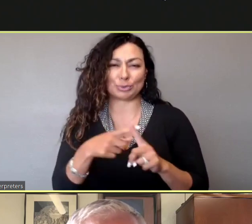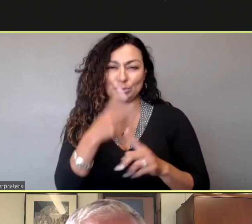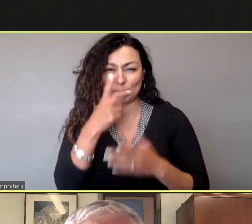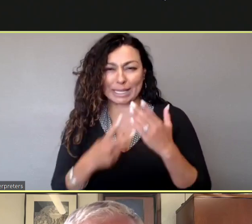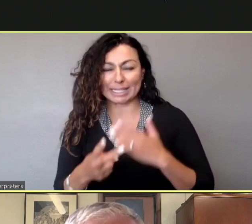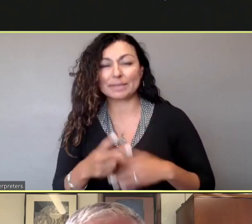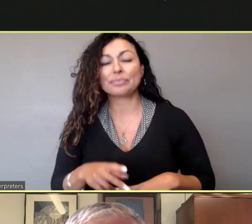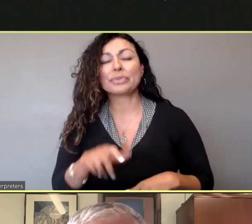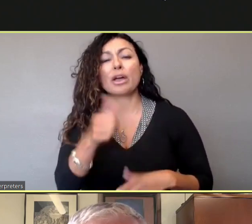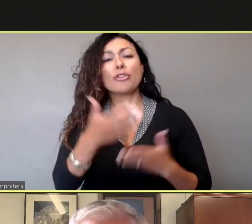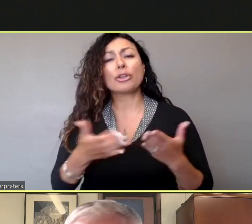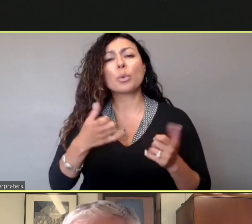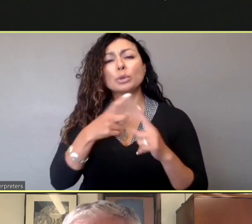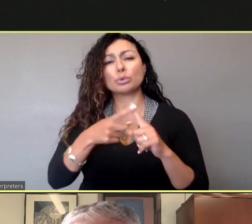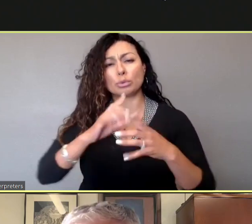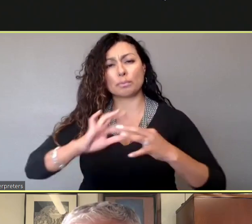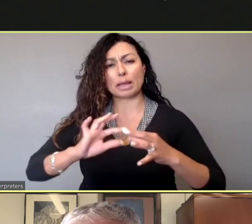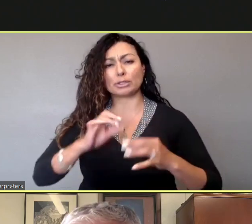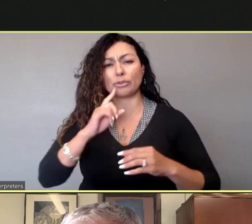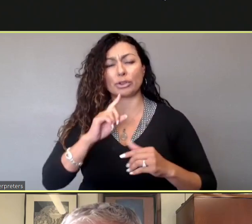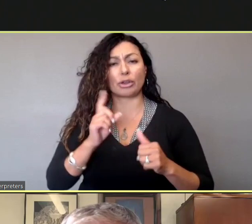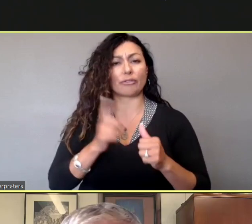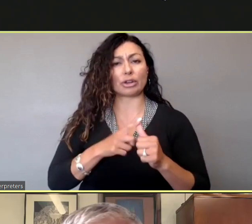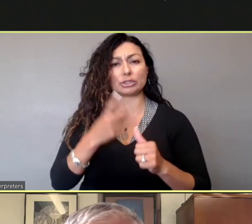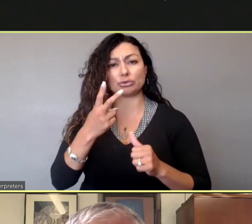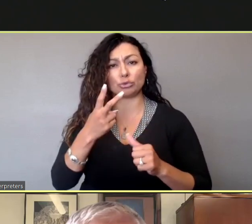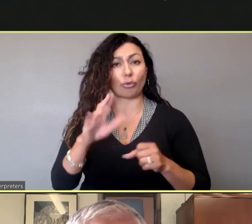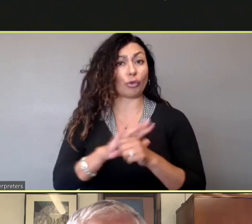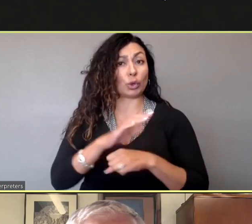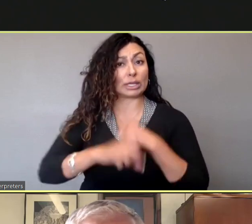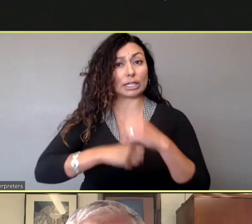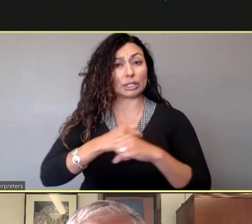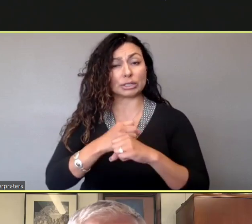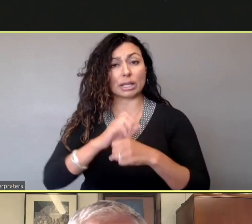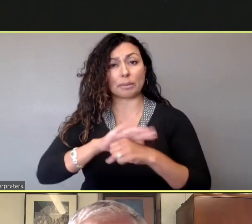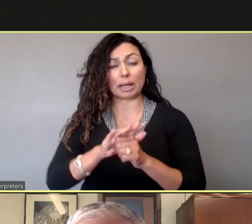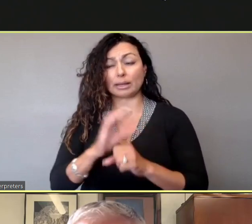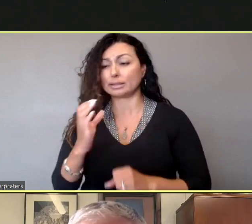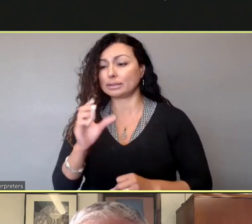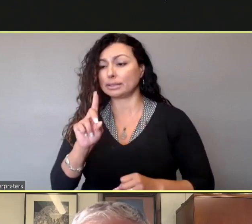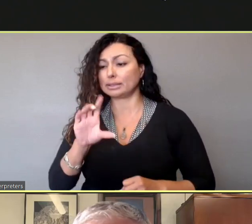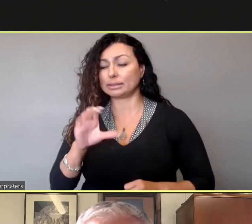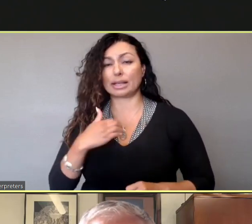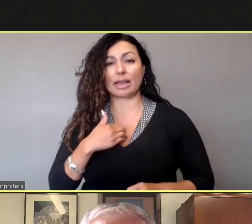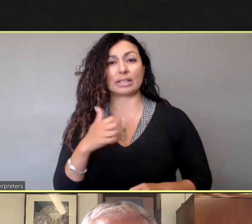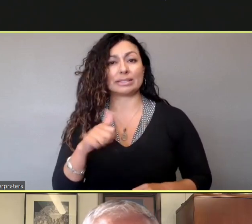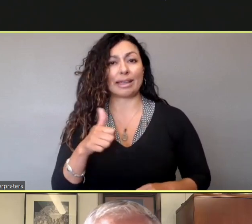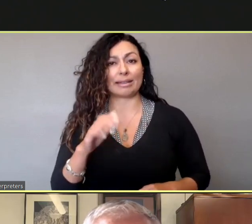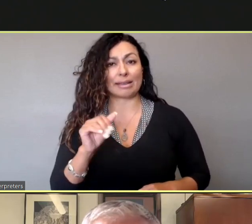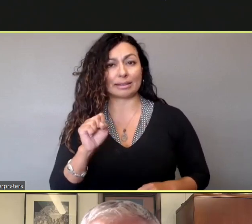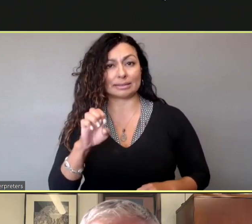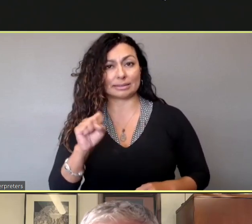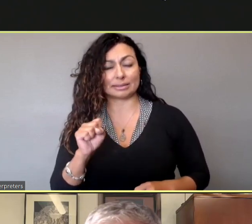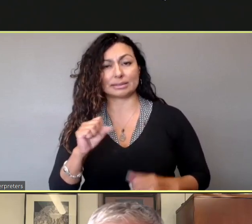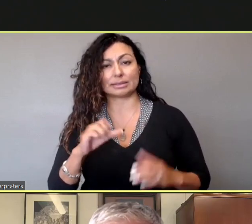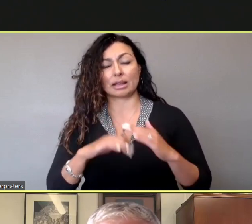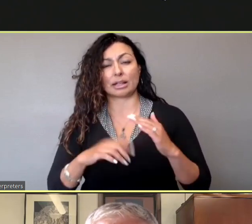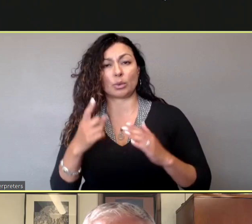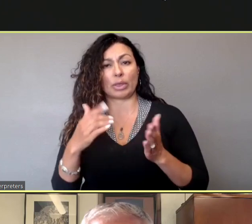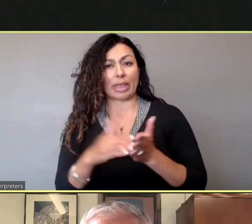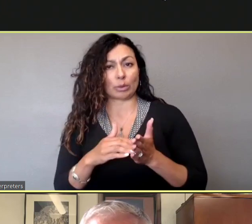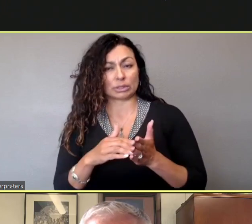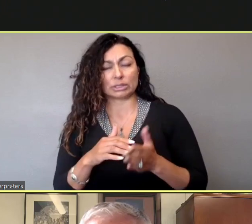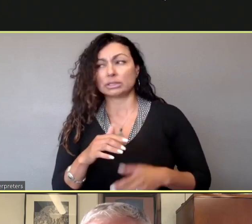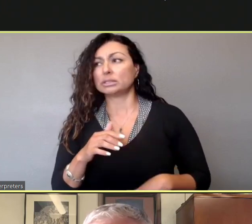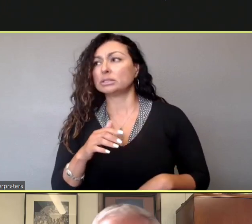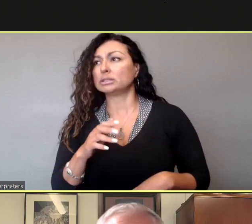just want to mention is for the first 2 full years of the pandemic, the CDC had 10 cases per 100,000 as